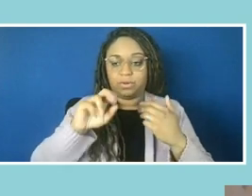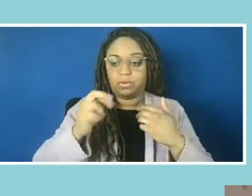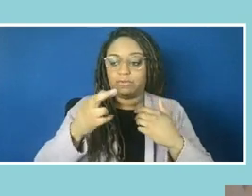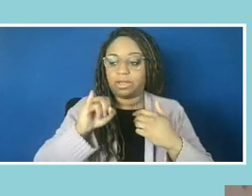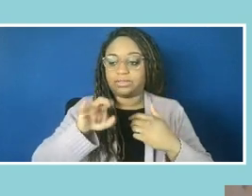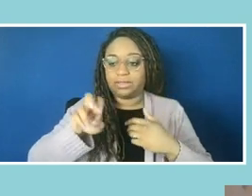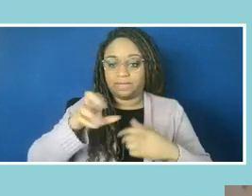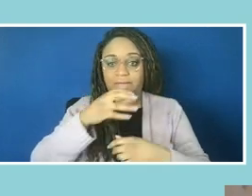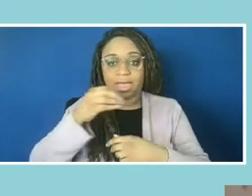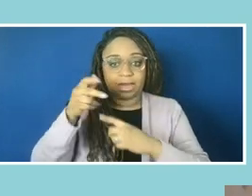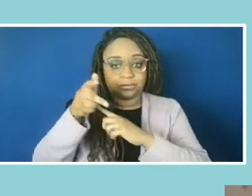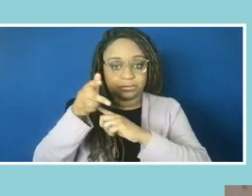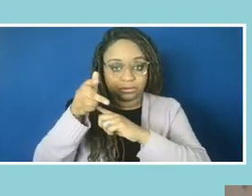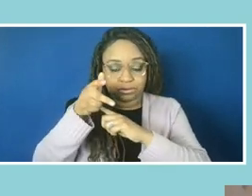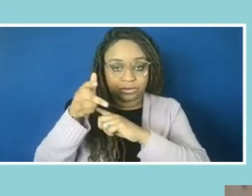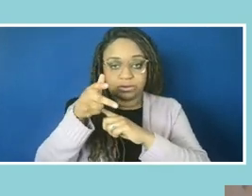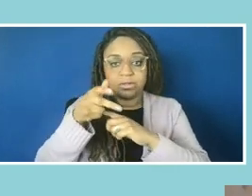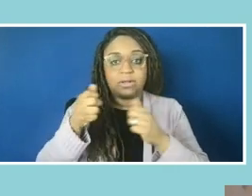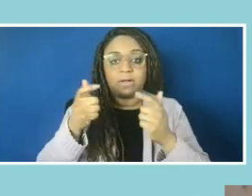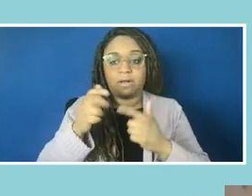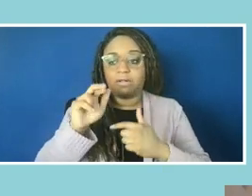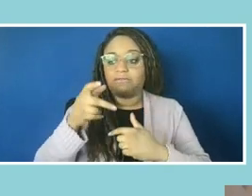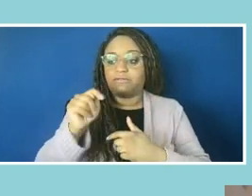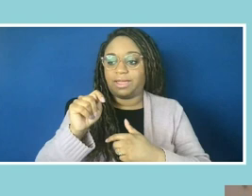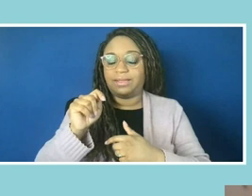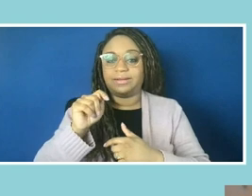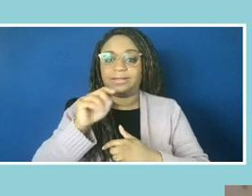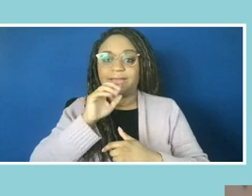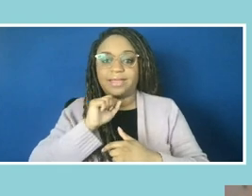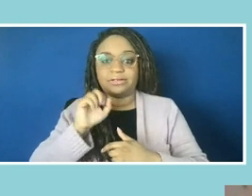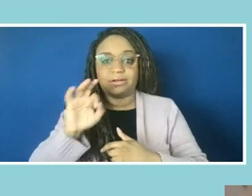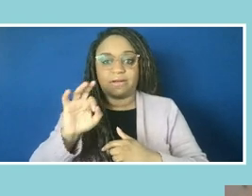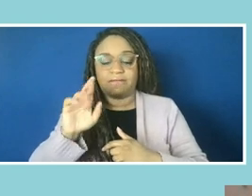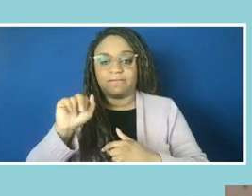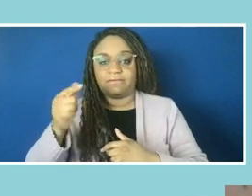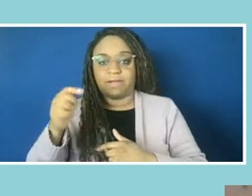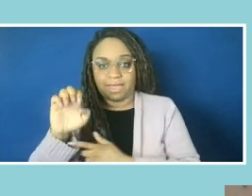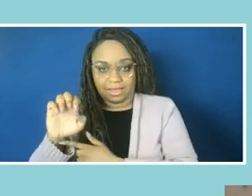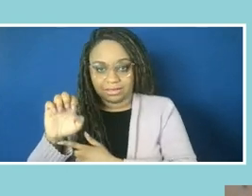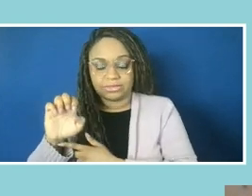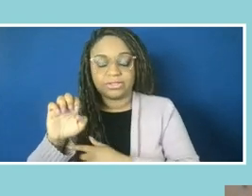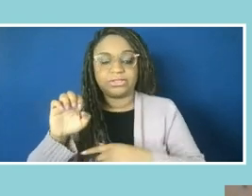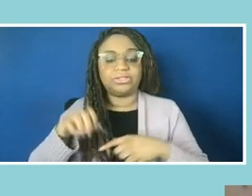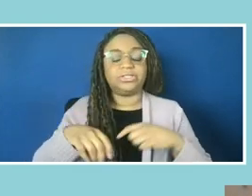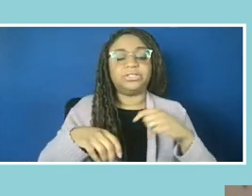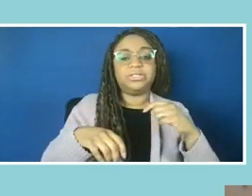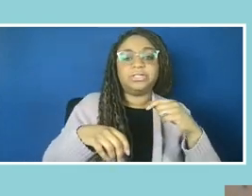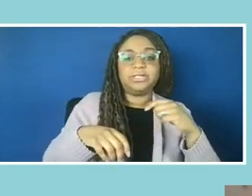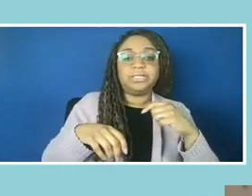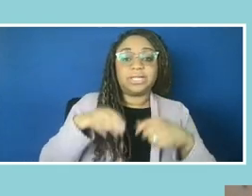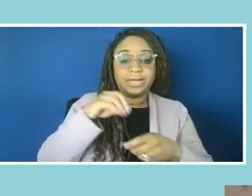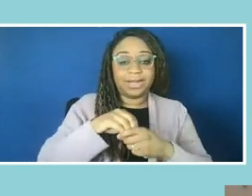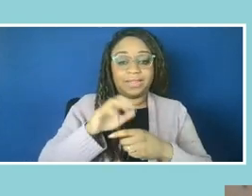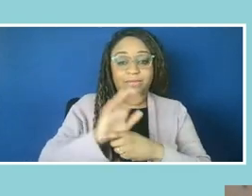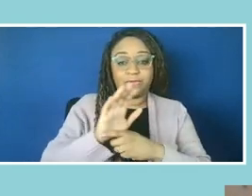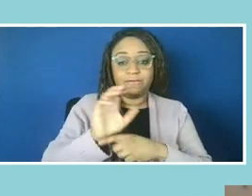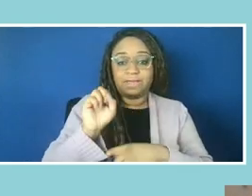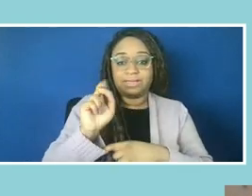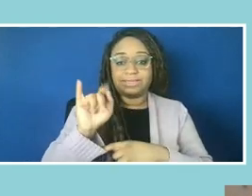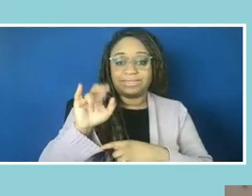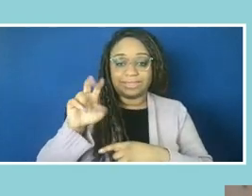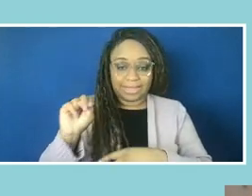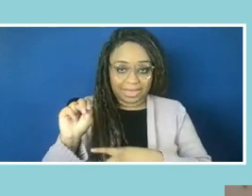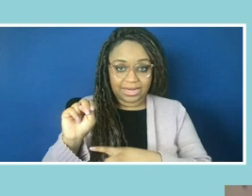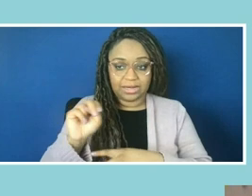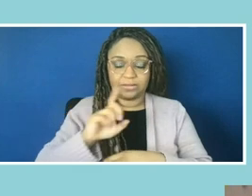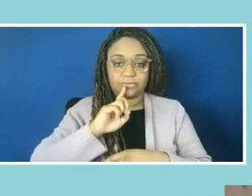Alt-Right, Age of Rage. Mike Coulter, Luke Cage, portrays him in the 2018 motion picture Skin, the true story